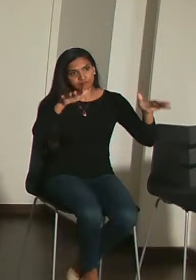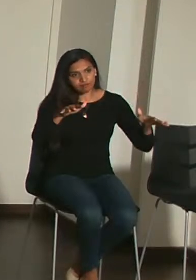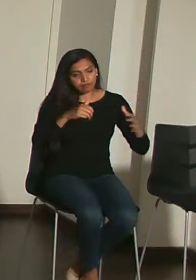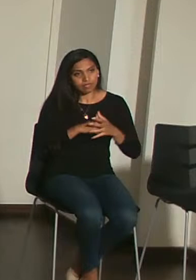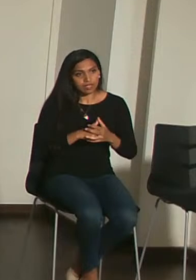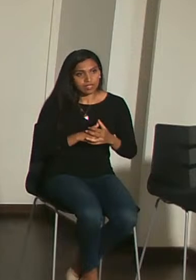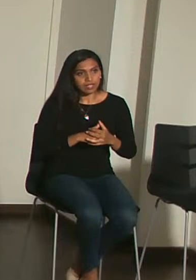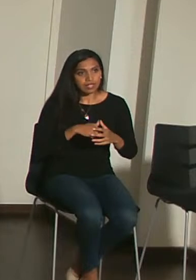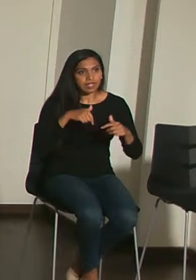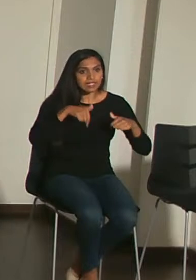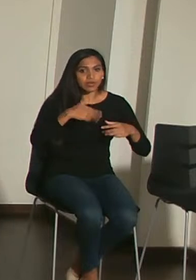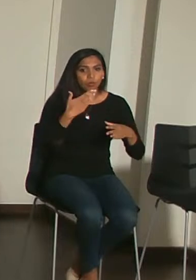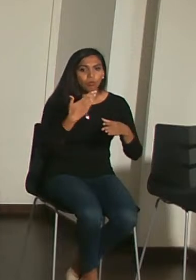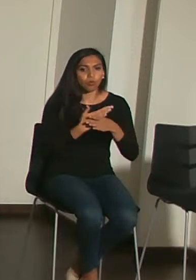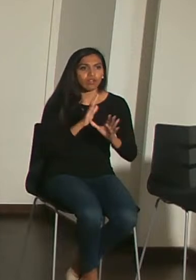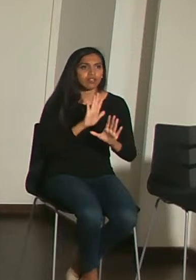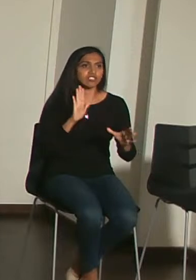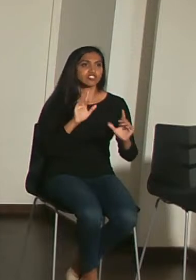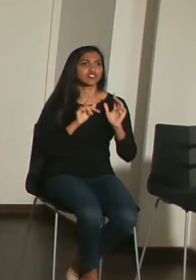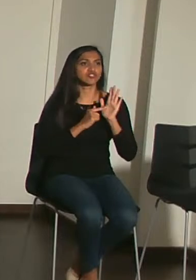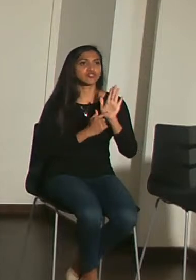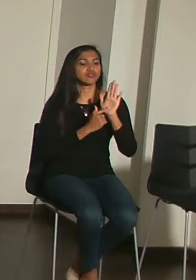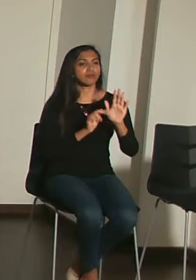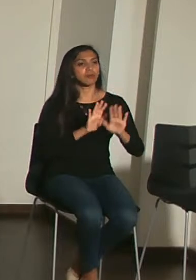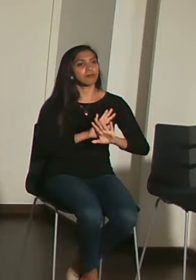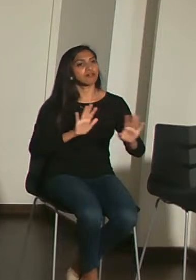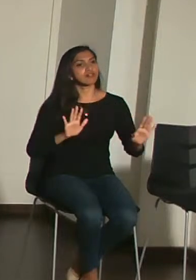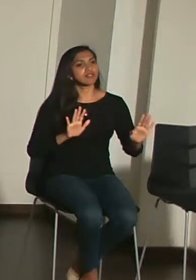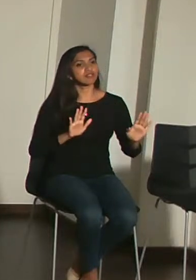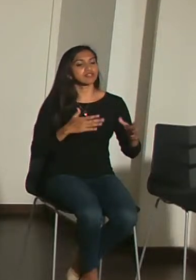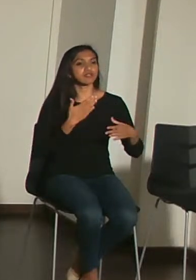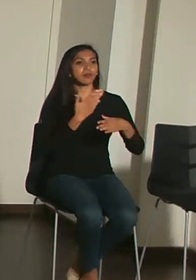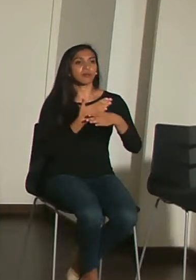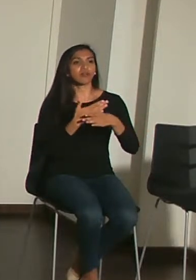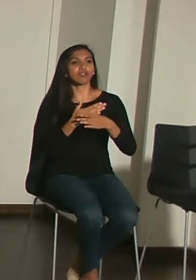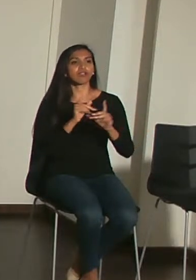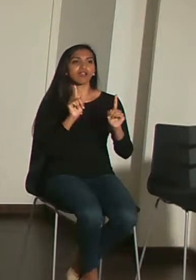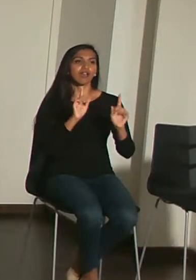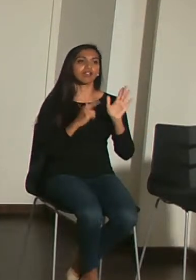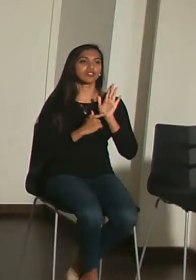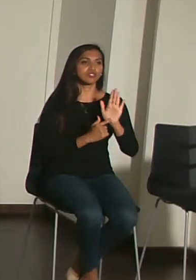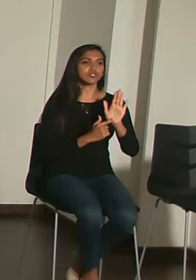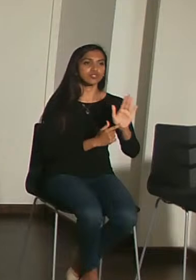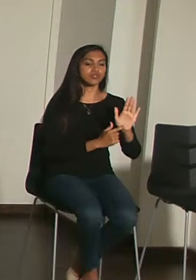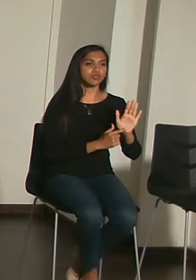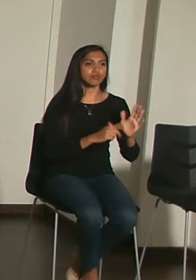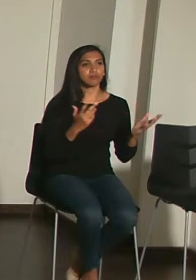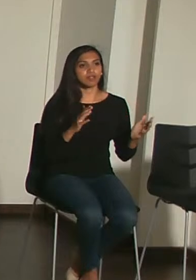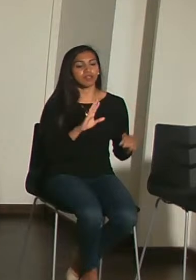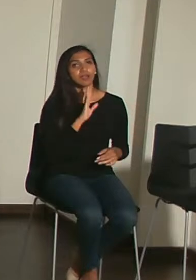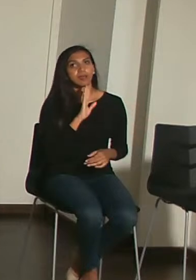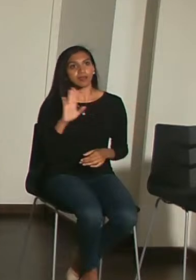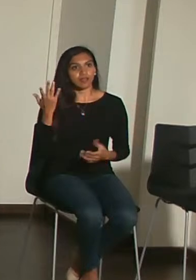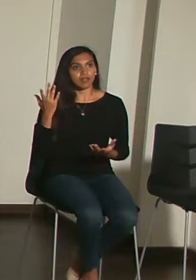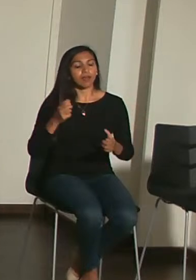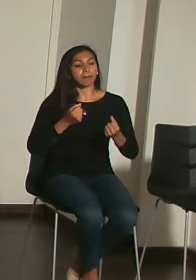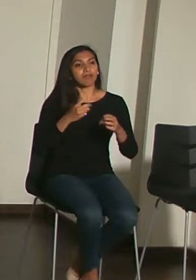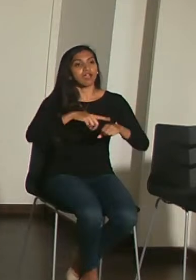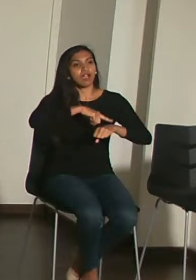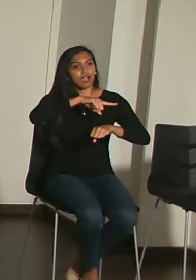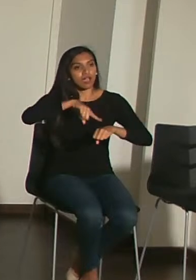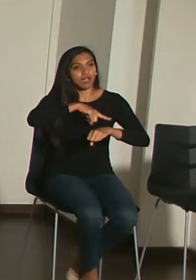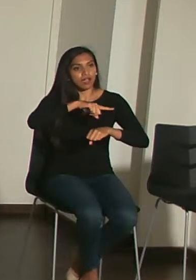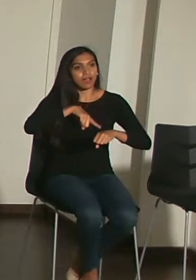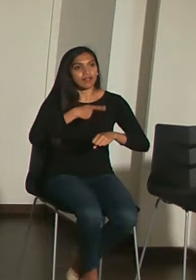And there's a lot of work that the artist has put in, that labor, to try to understand that kind of labor, how many hours. These days they